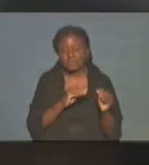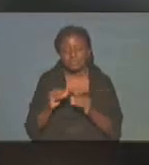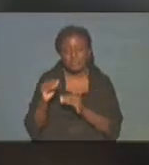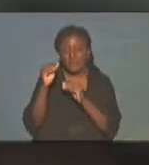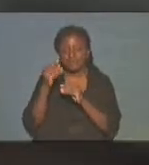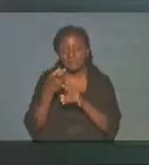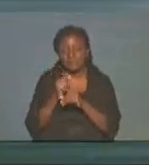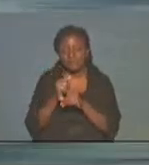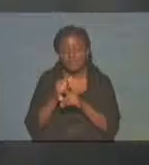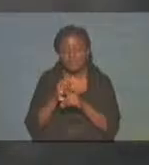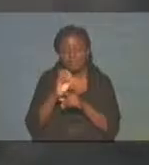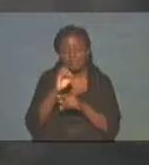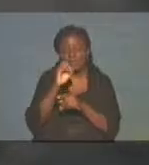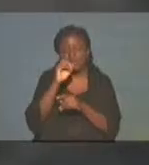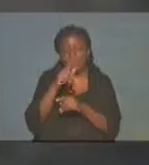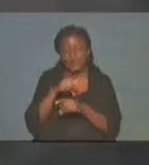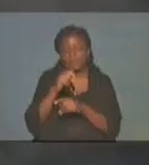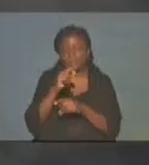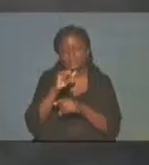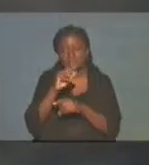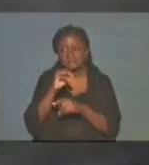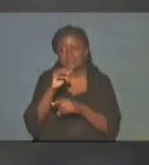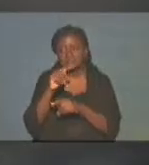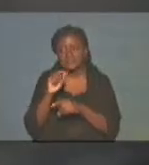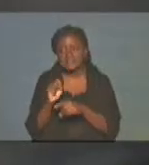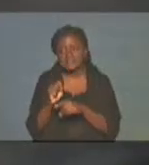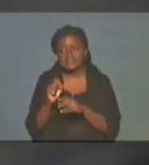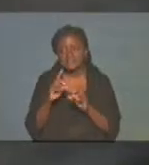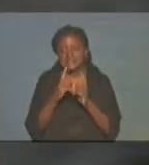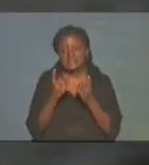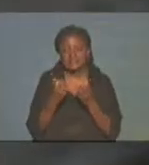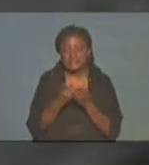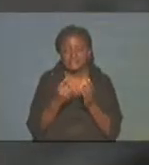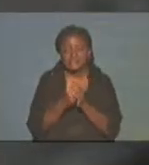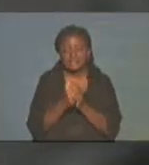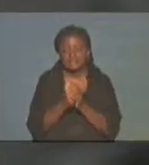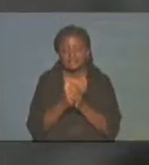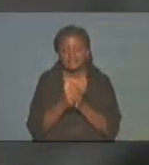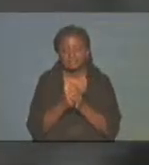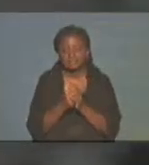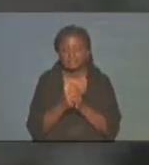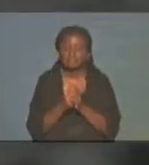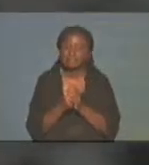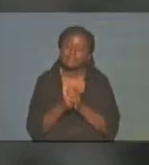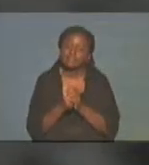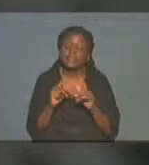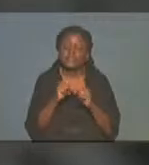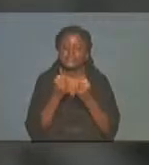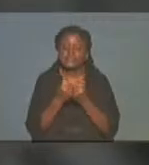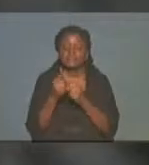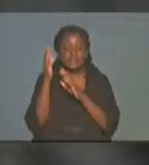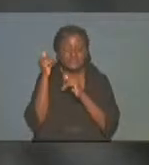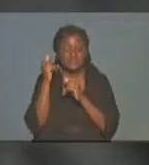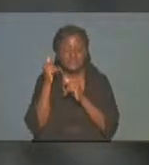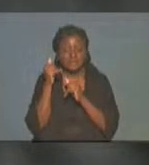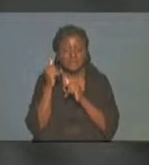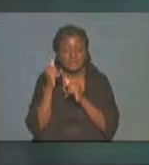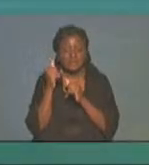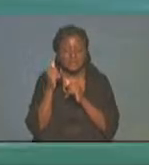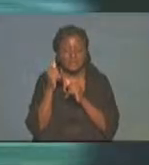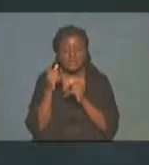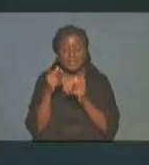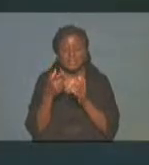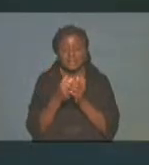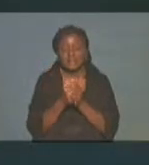Optimist division, finishing third out of some 50 sailors in the Ilka 4 group. The team hoping that their performance and the momentum from this